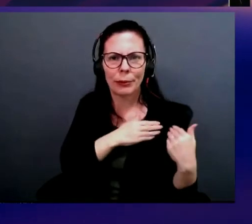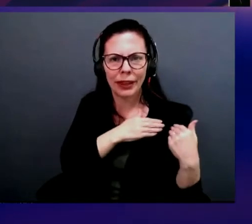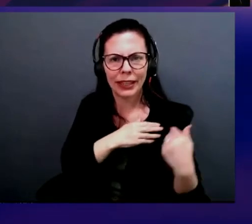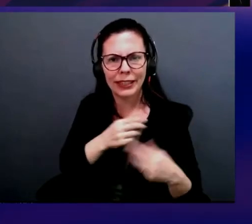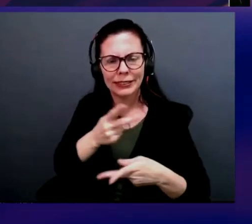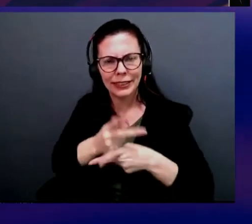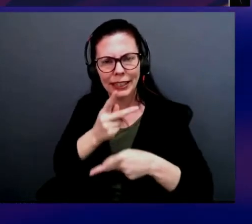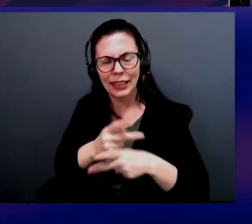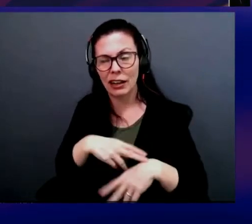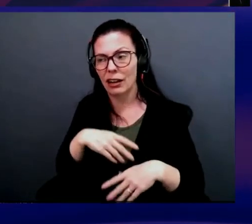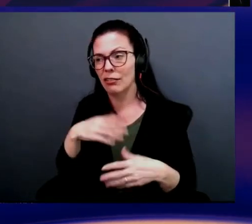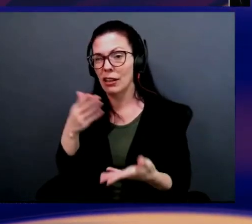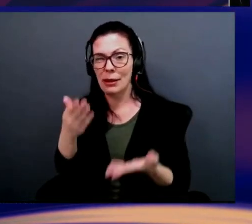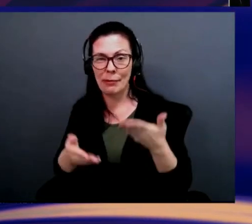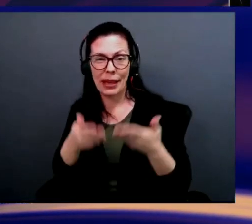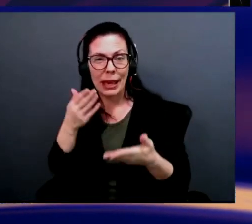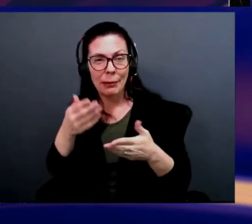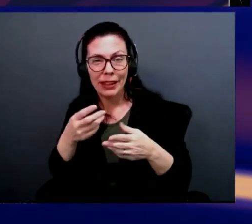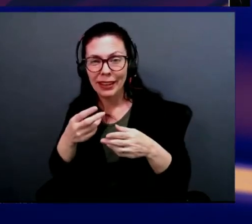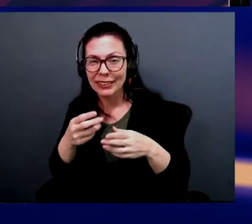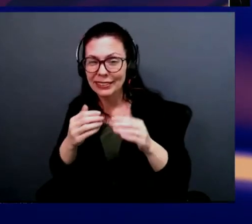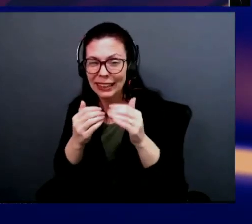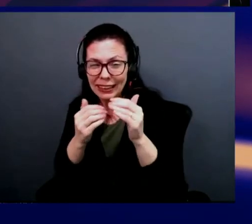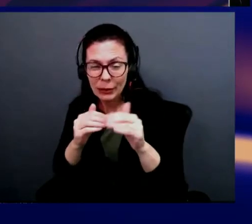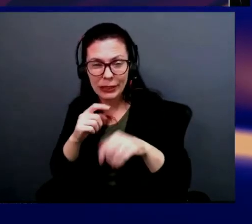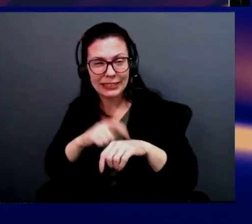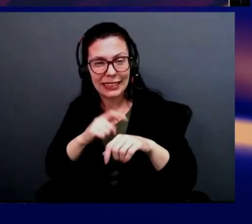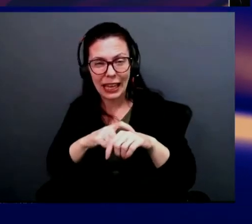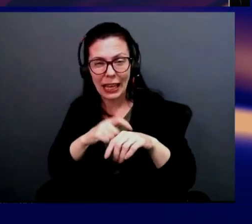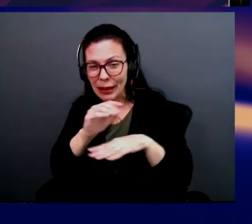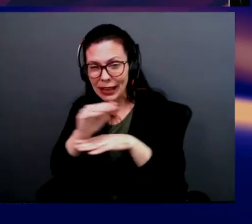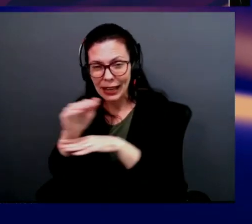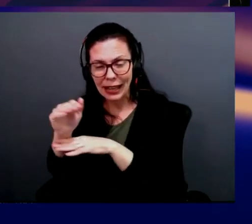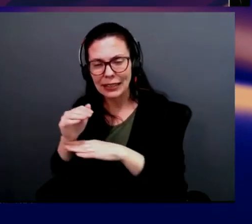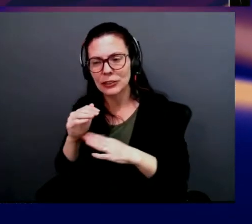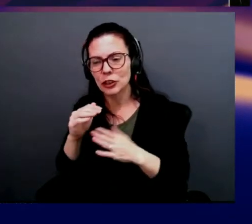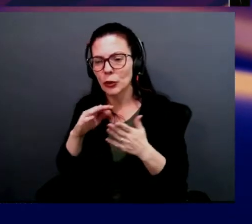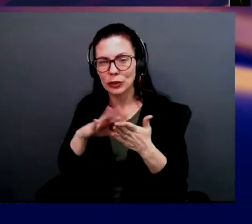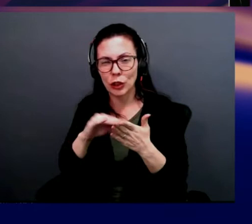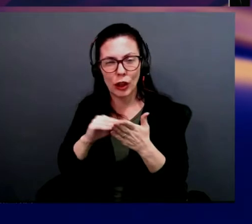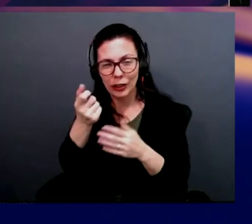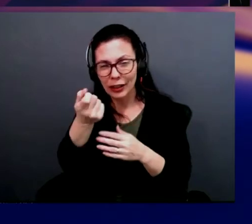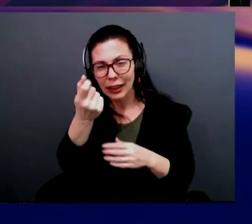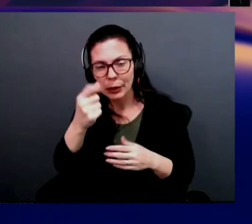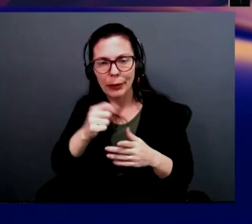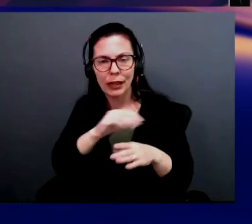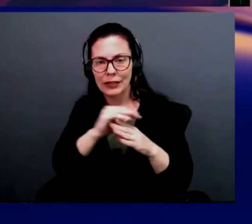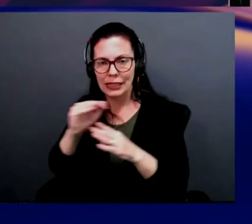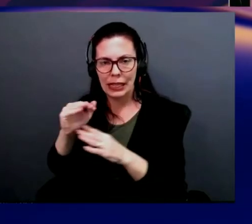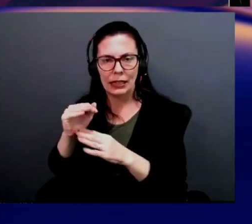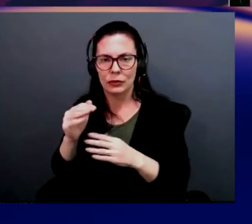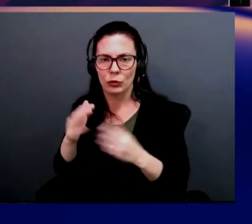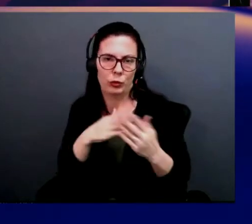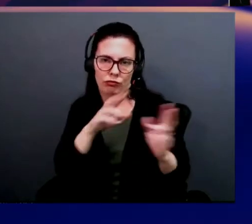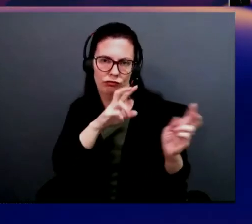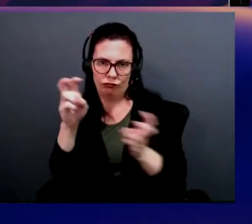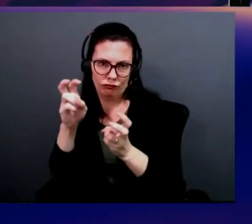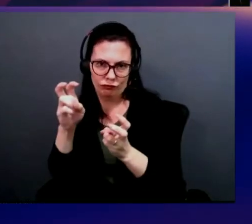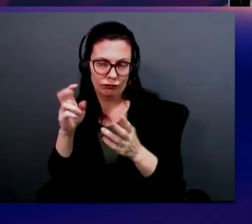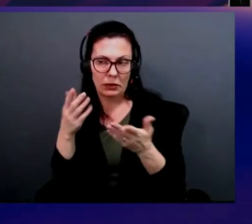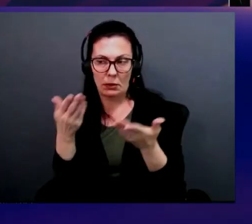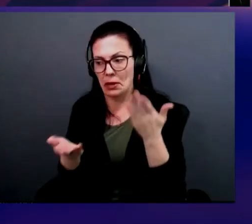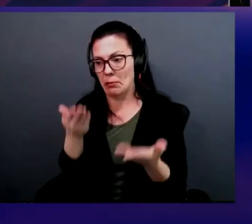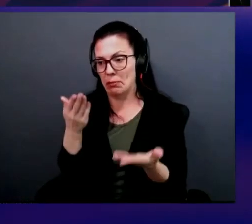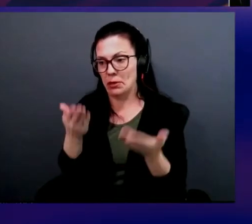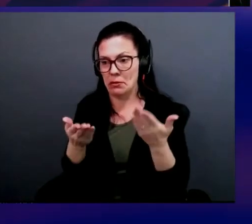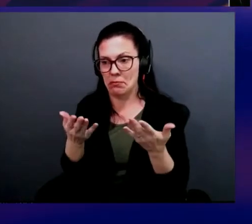maybe you only have a little bit of time in the night and you just want to spend that learning every night on whatever it happens to be. If it happens to be you want to go out and get a